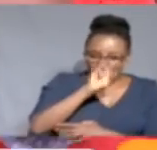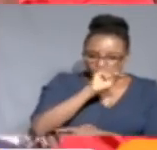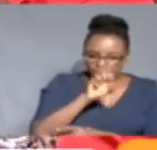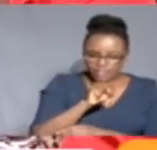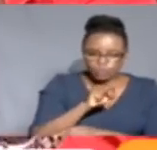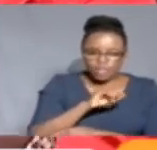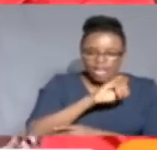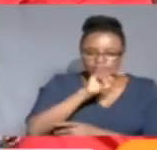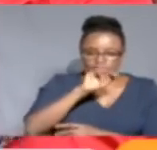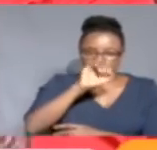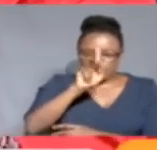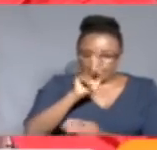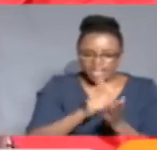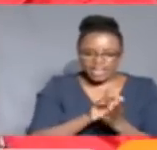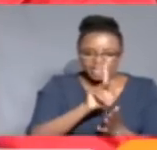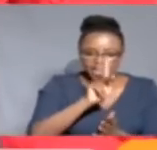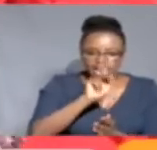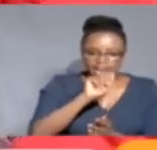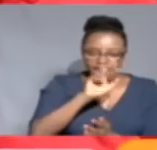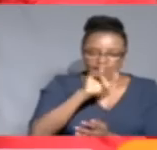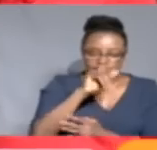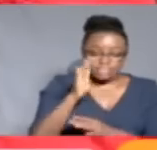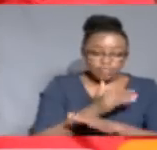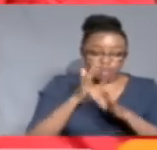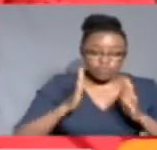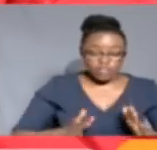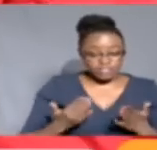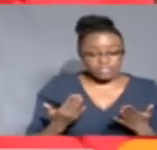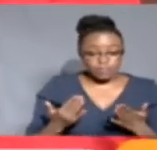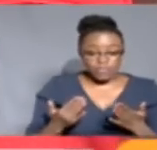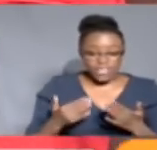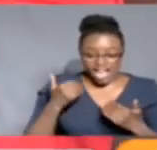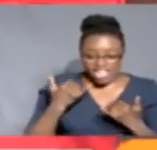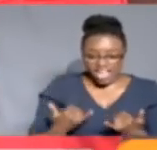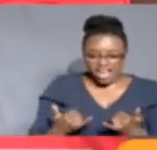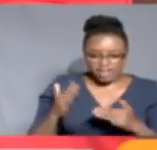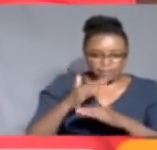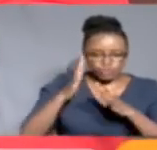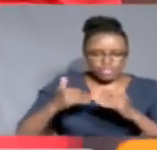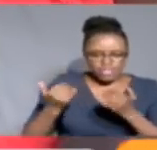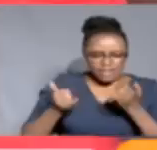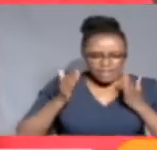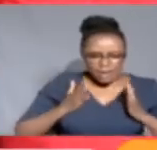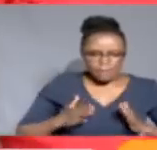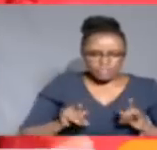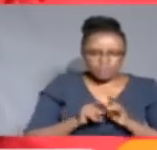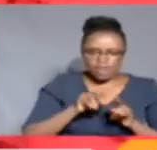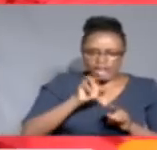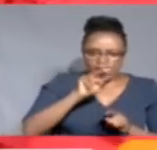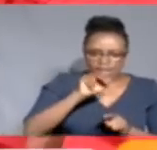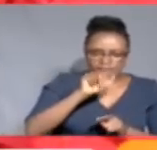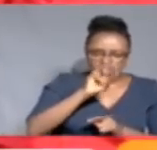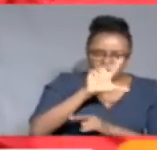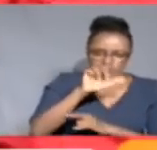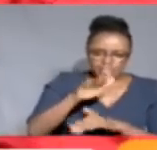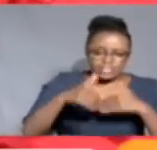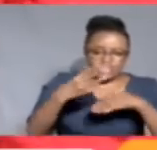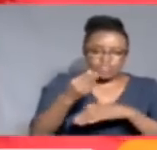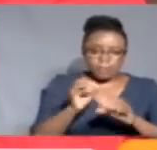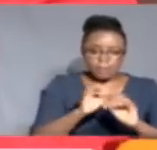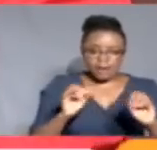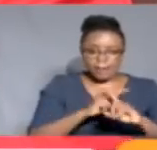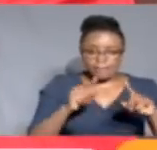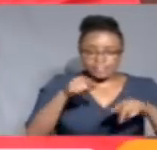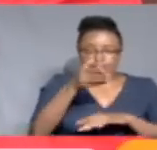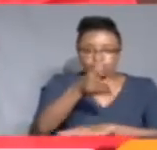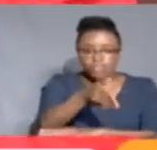and Nikki James, who are musician, the upcoming musician. They need somebody. Even Nameless may not give them money, but he